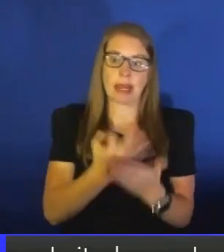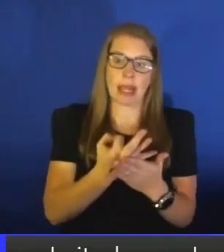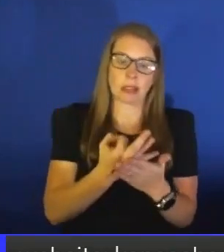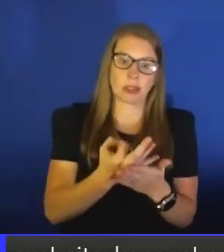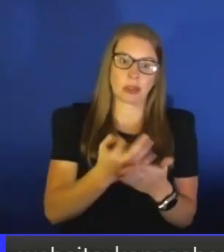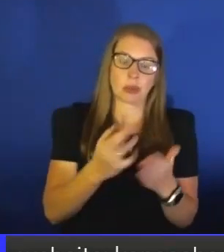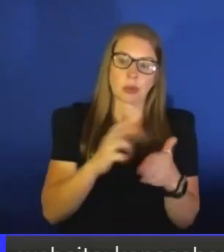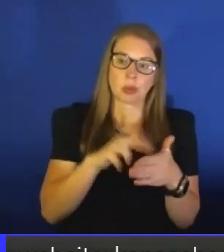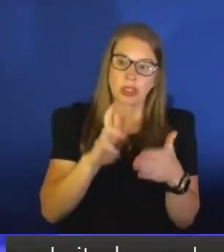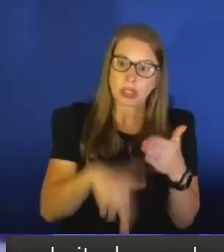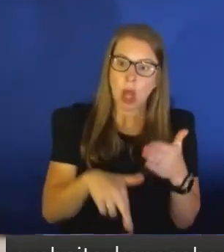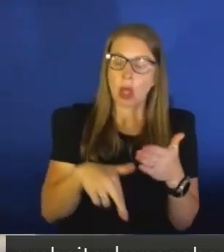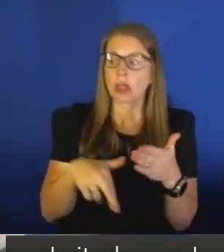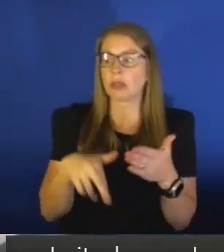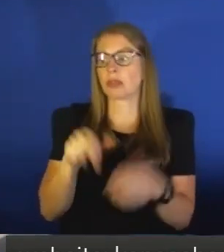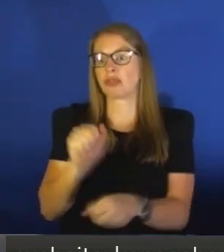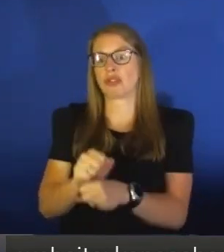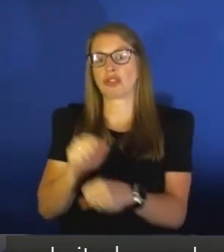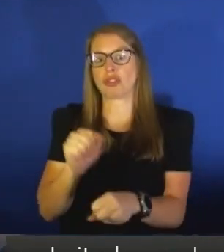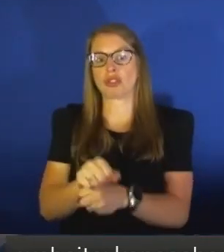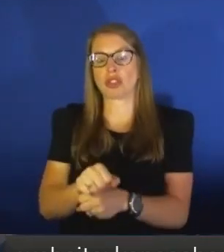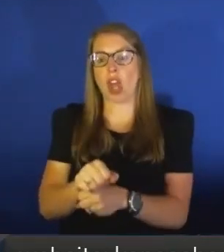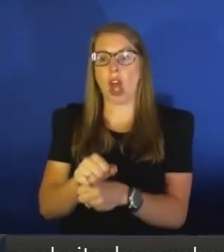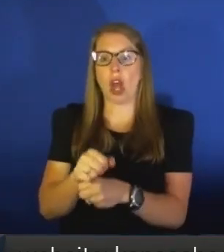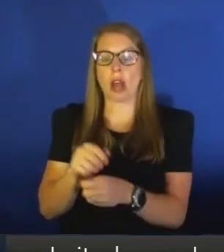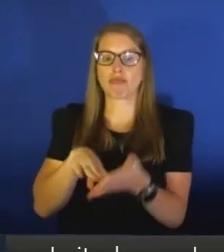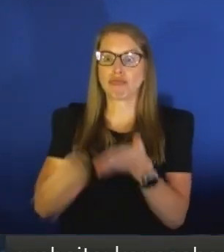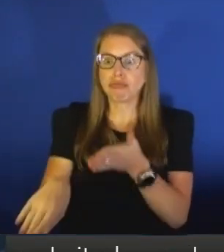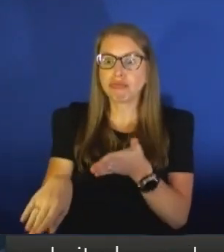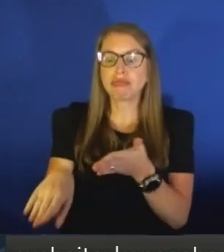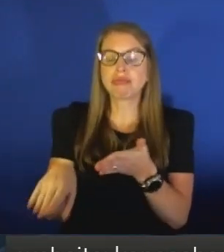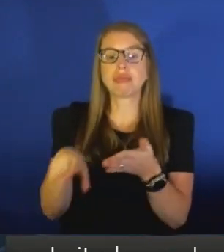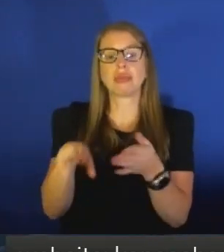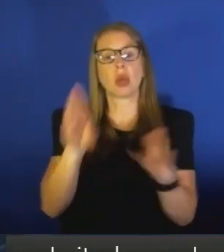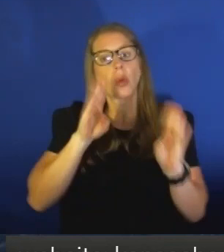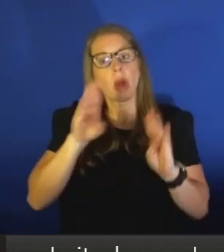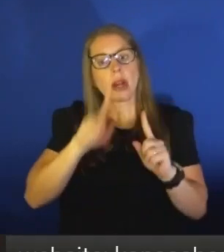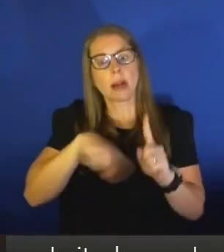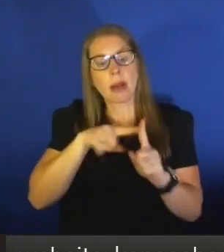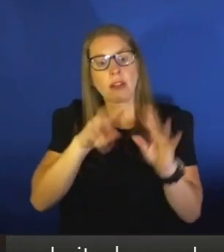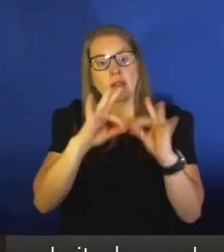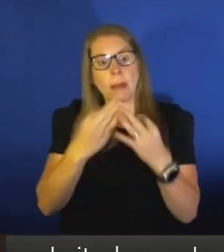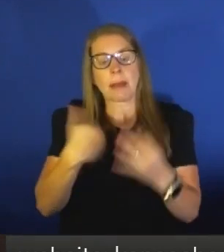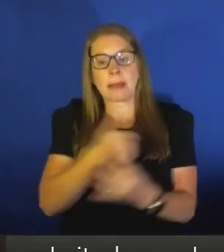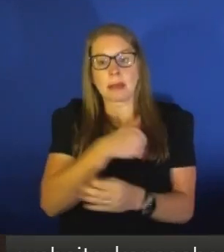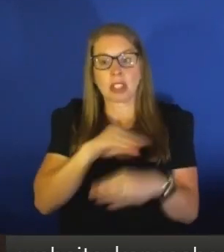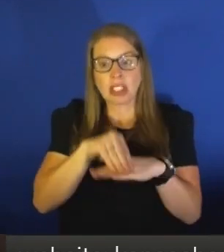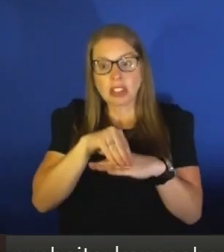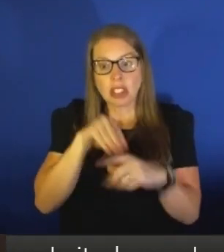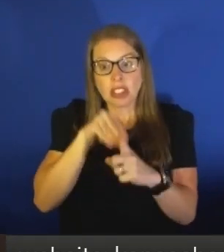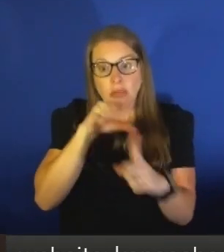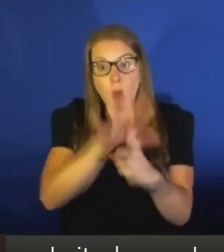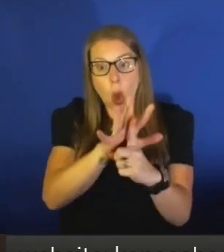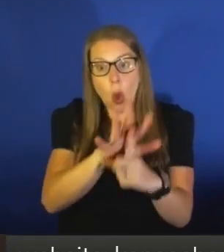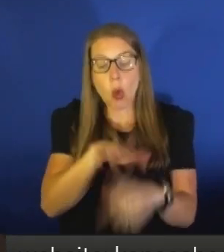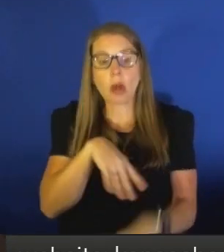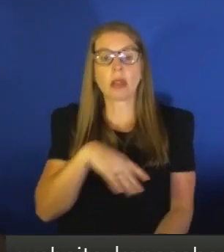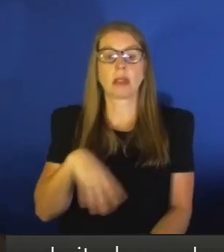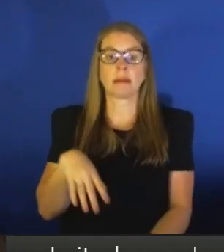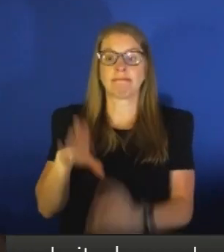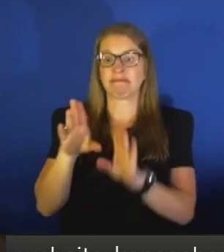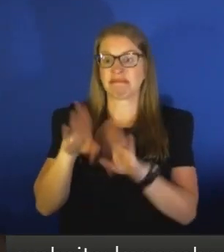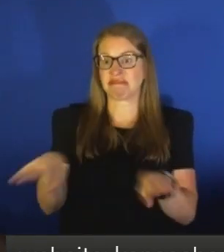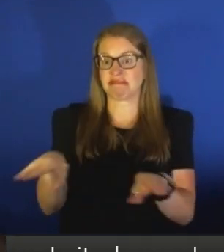a lost job, worried about family members that may be exposed, children out of school.